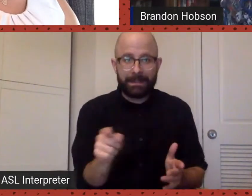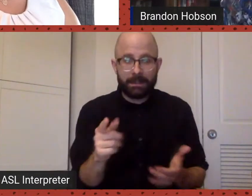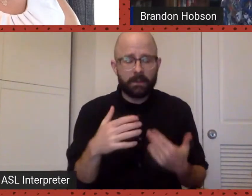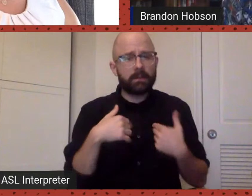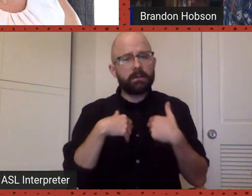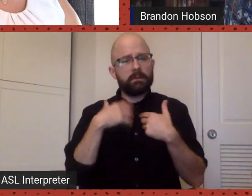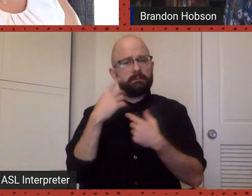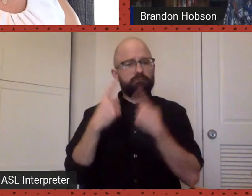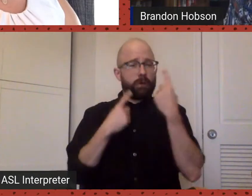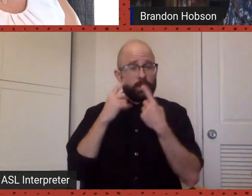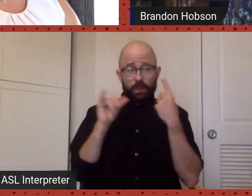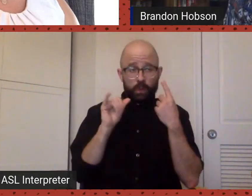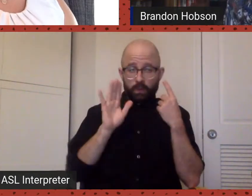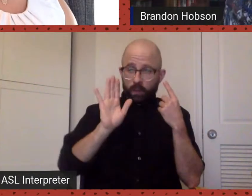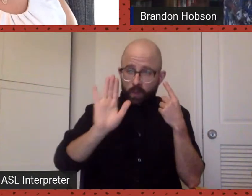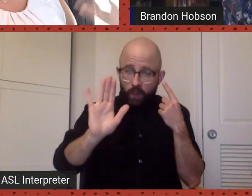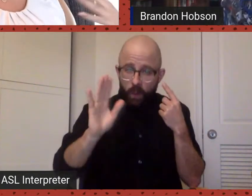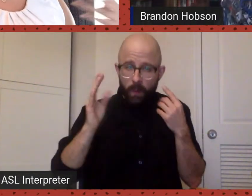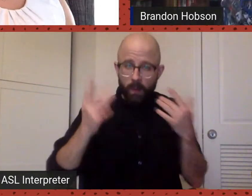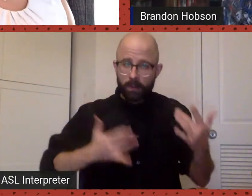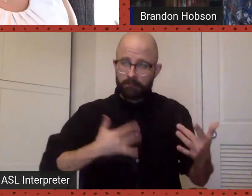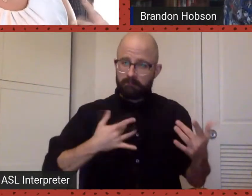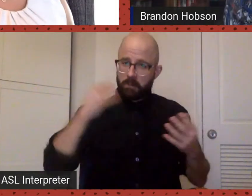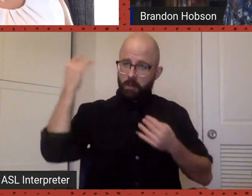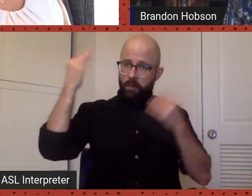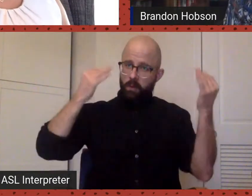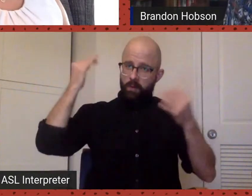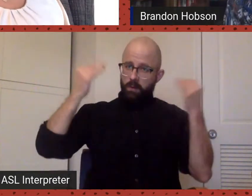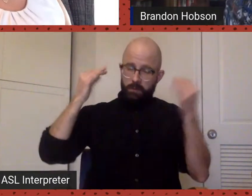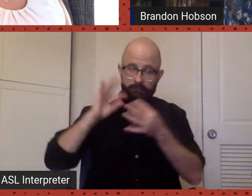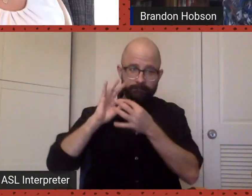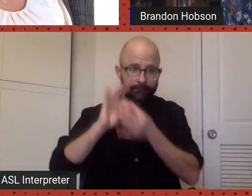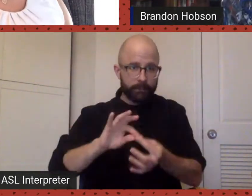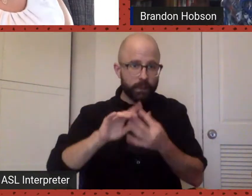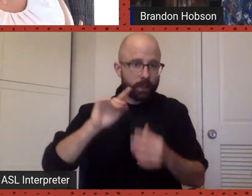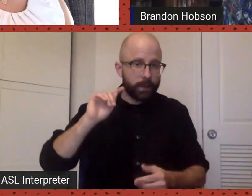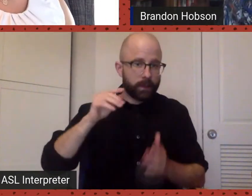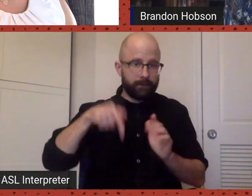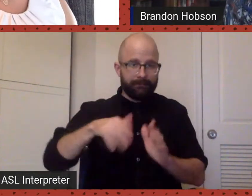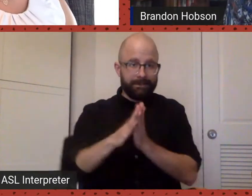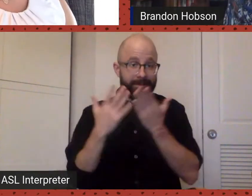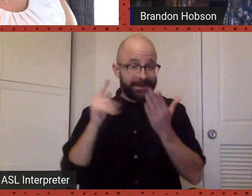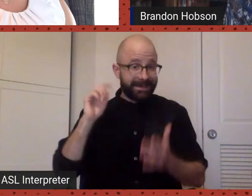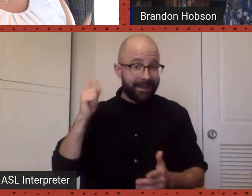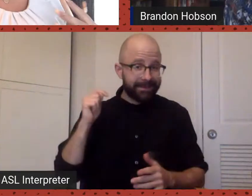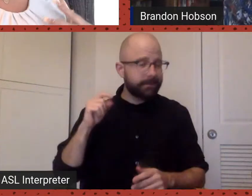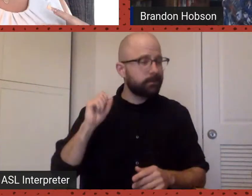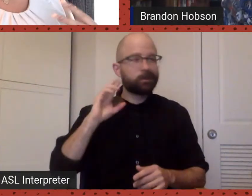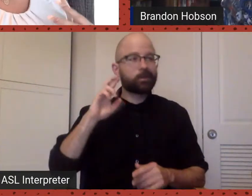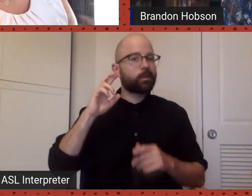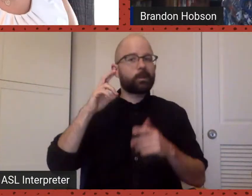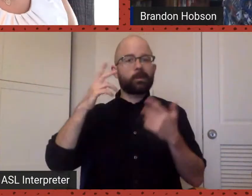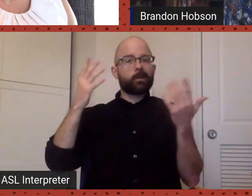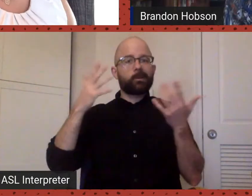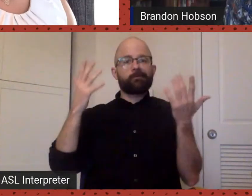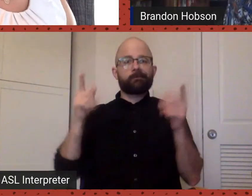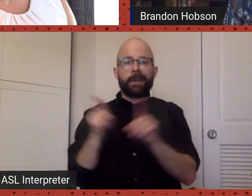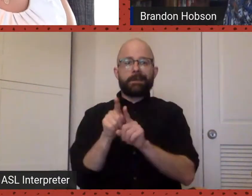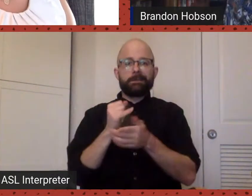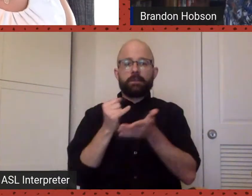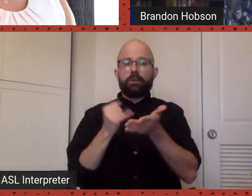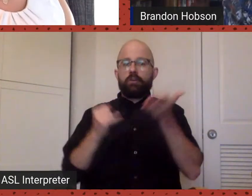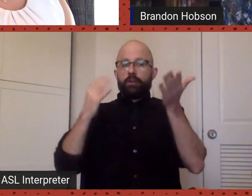your thoughts, either with respect to the text or just as, an